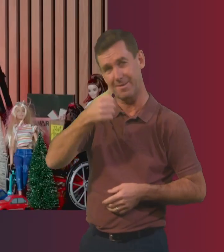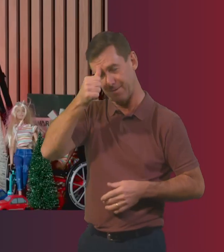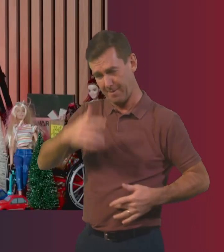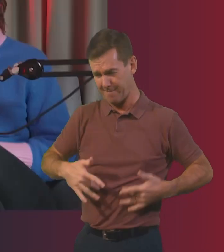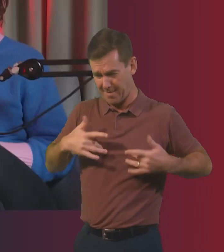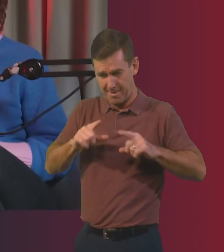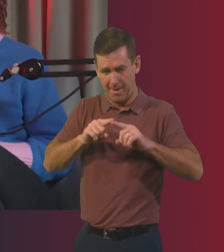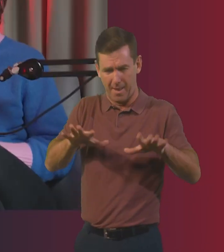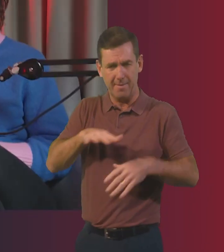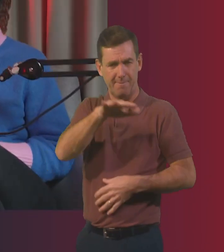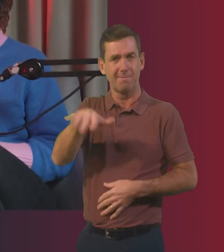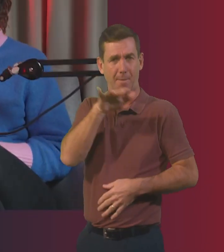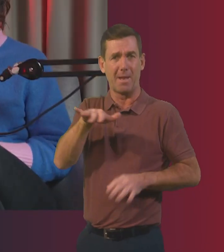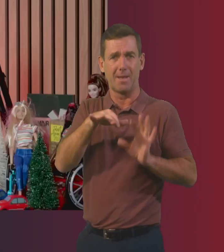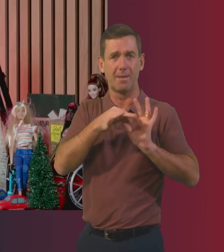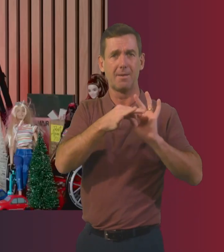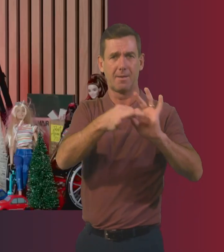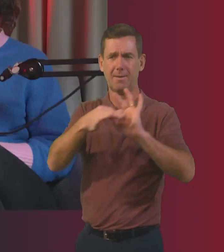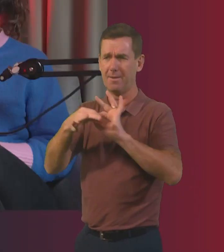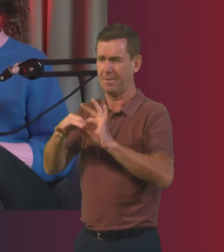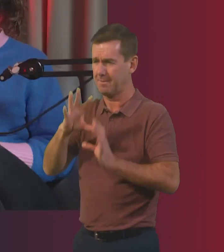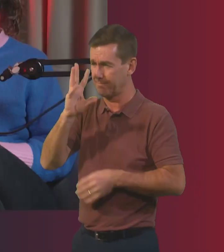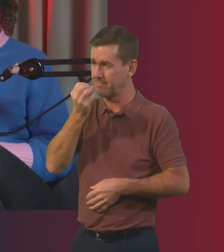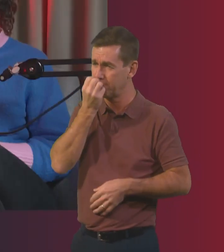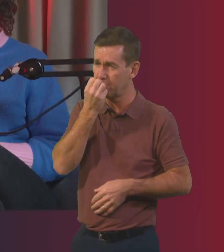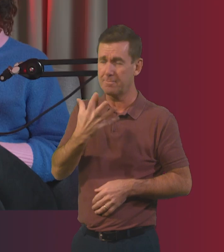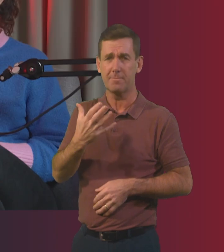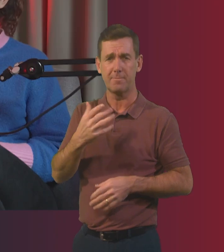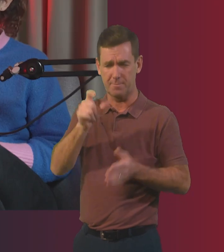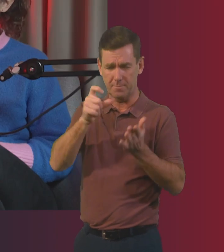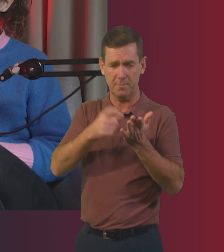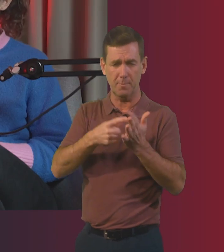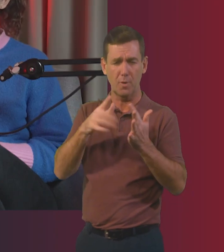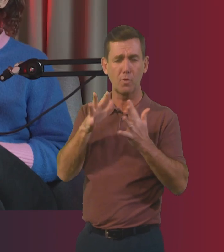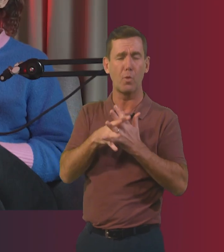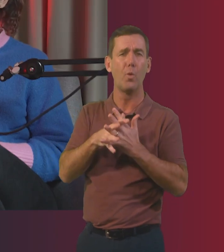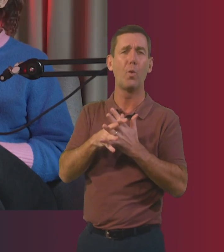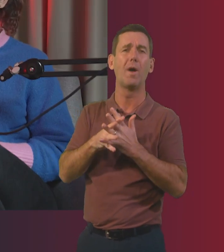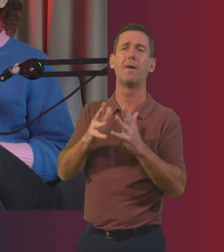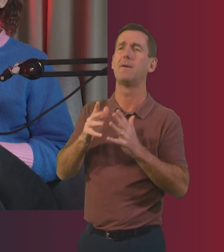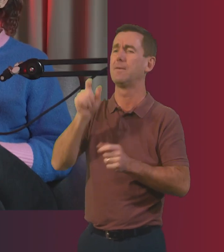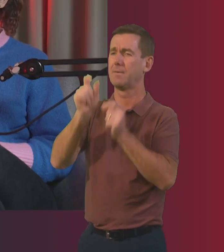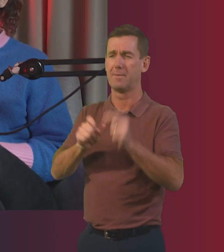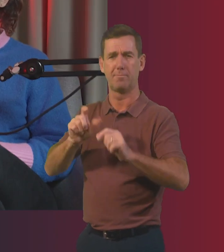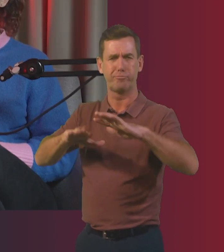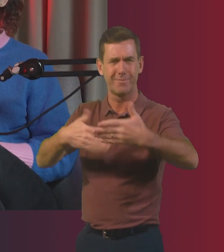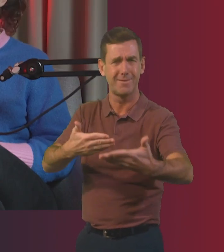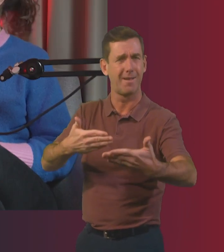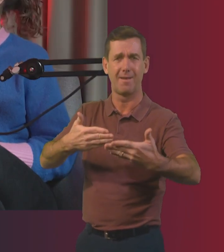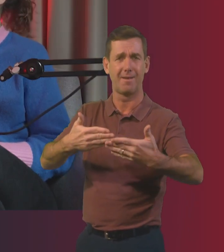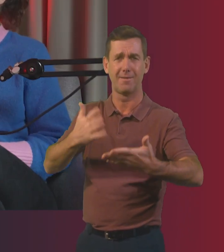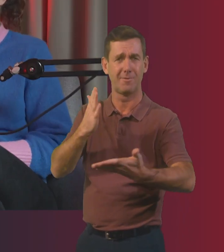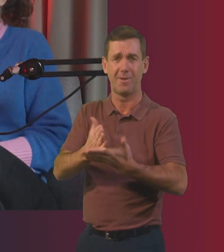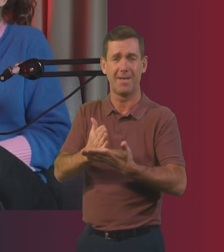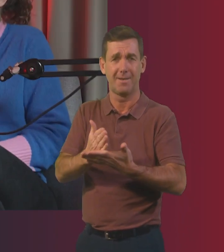It is. Yeah. It is like a massive family and it's lovely. And it's also the crew as well as the cast. And I just had such